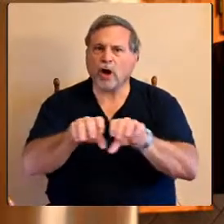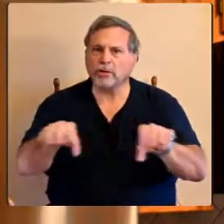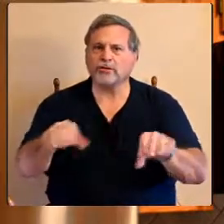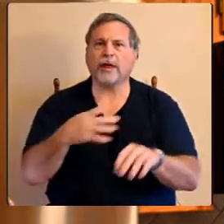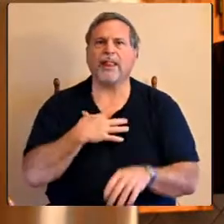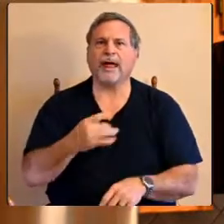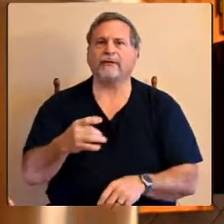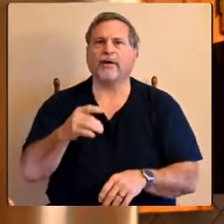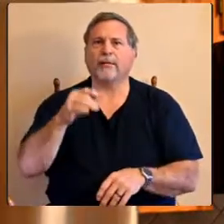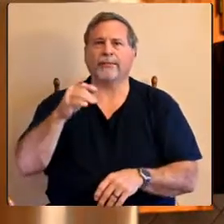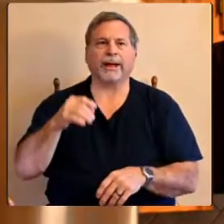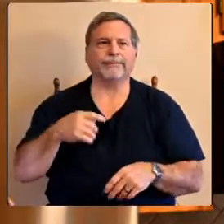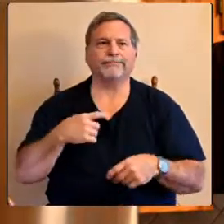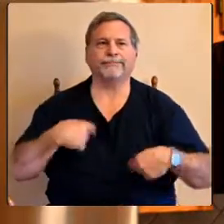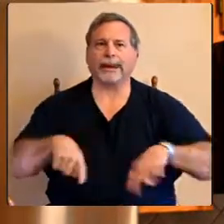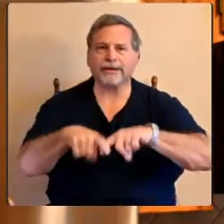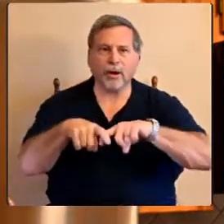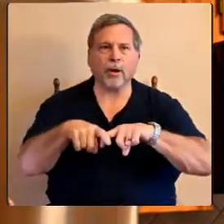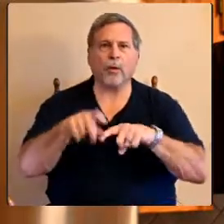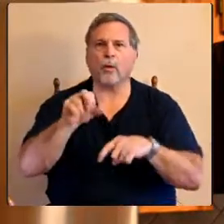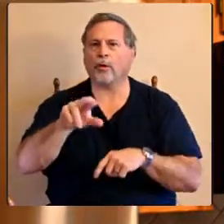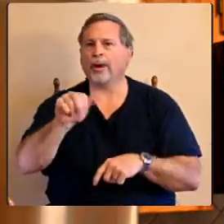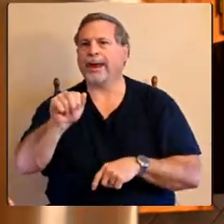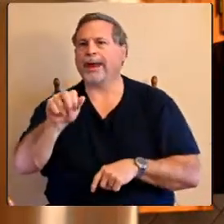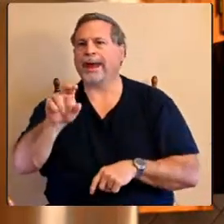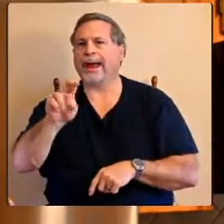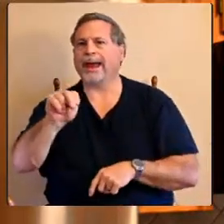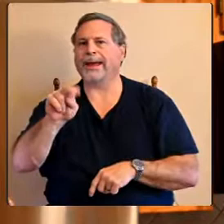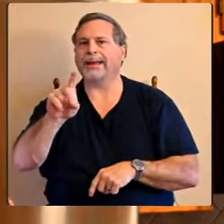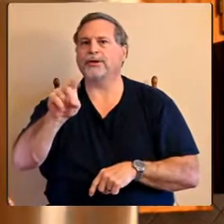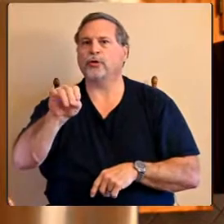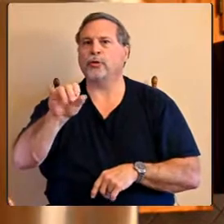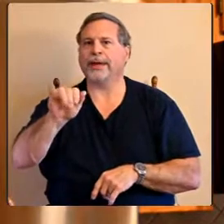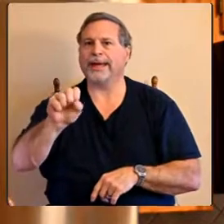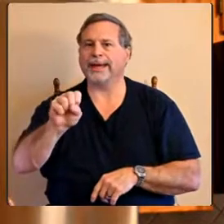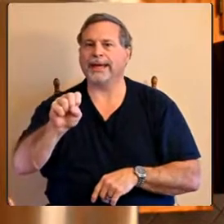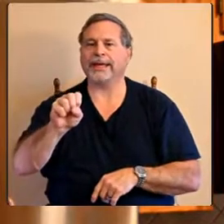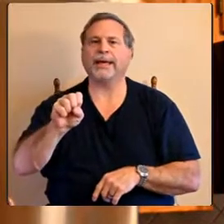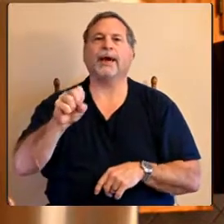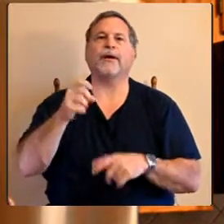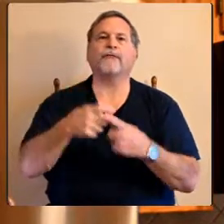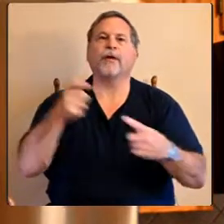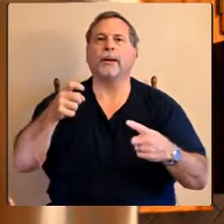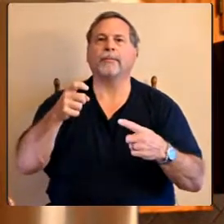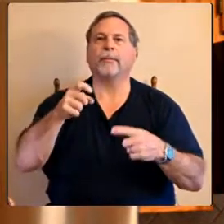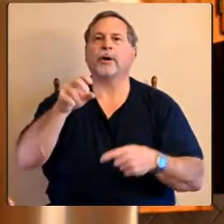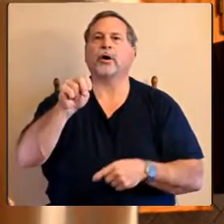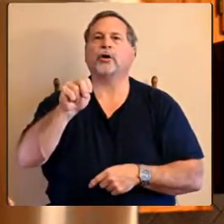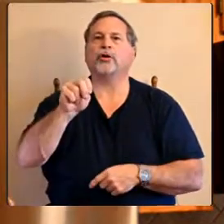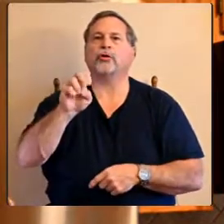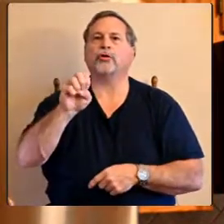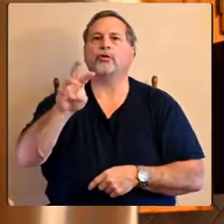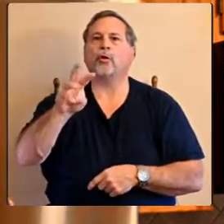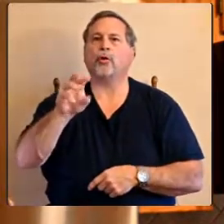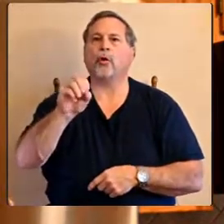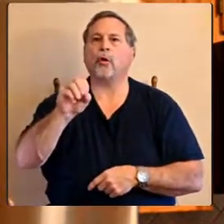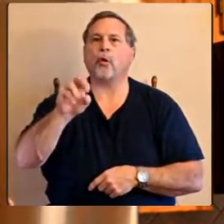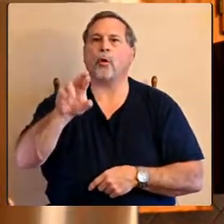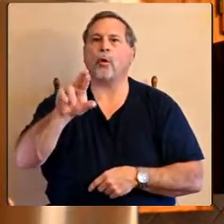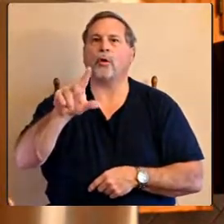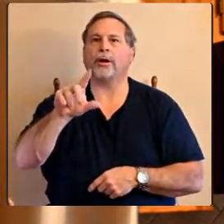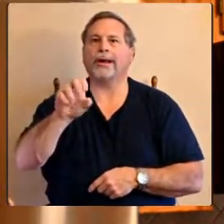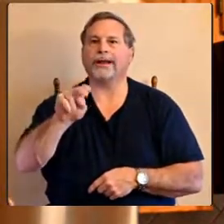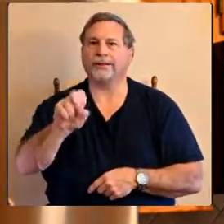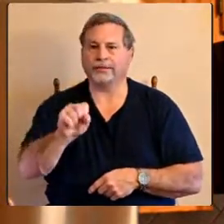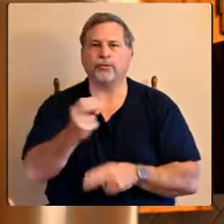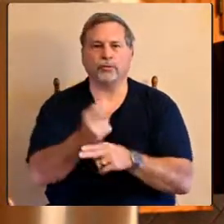from Mexico, or if you like a andouille sausage like they'd have down in New Orleans, I'd use that as well. So